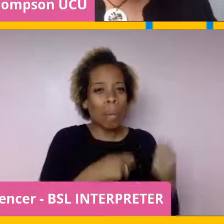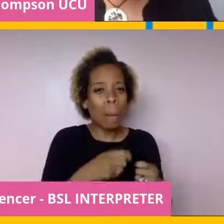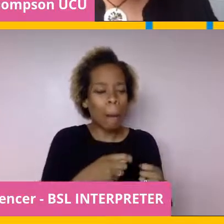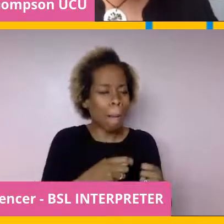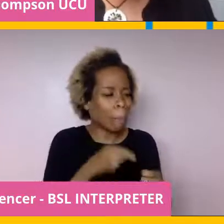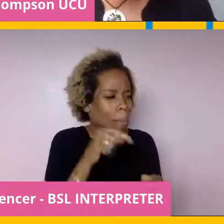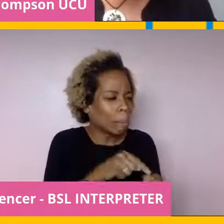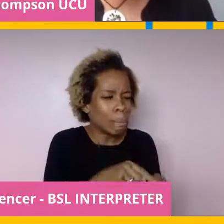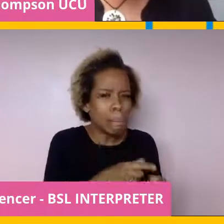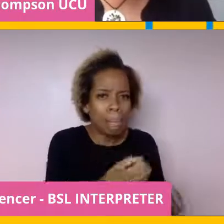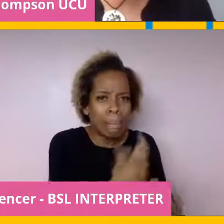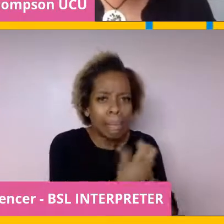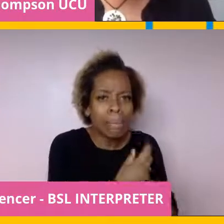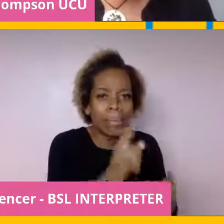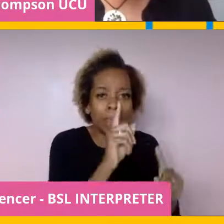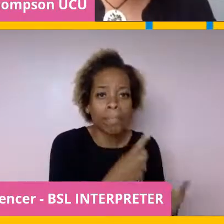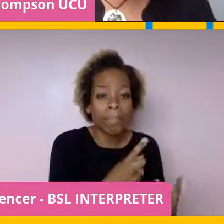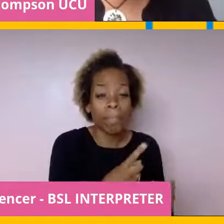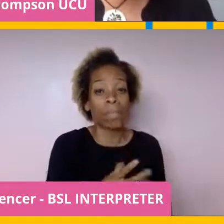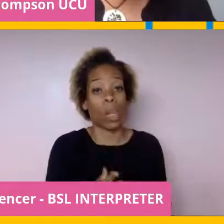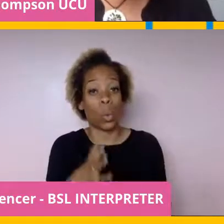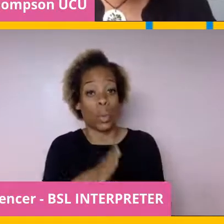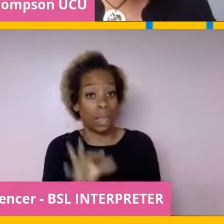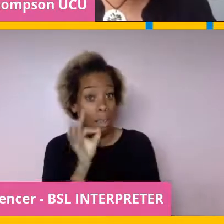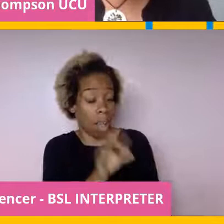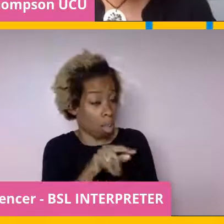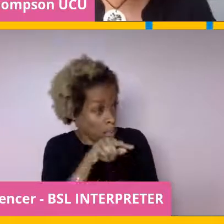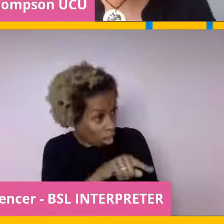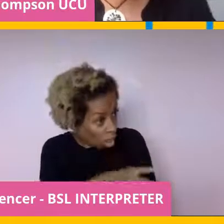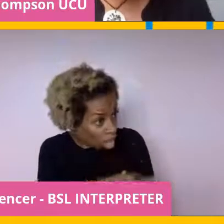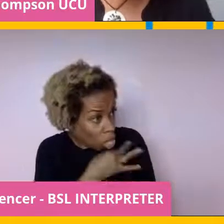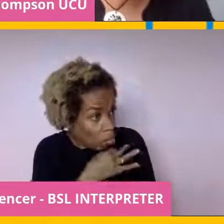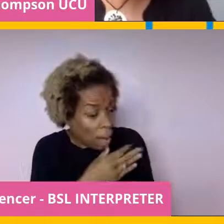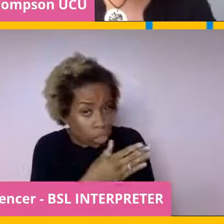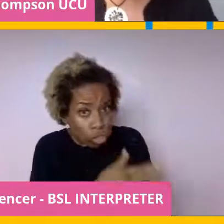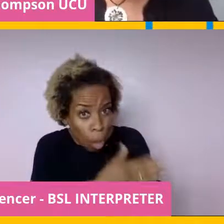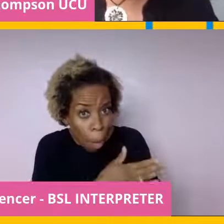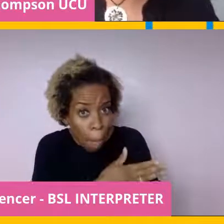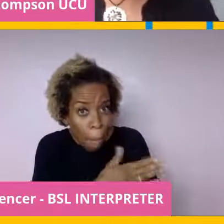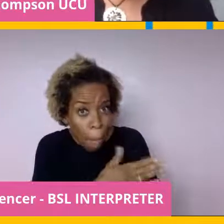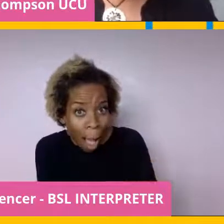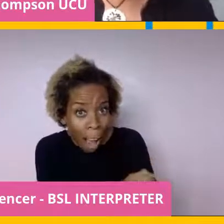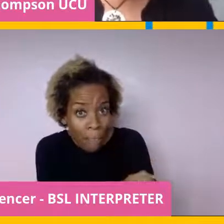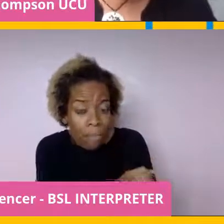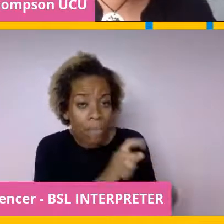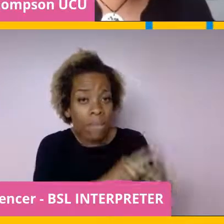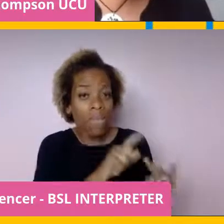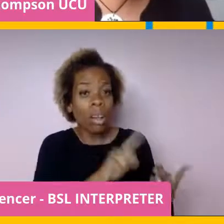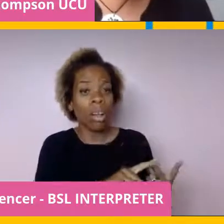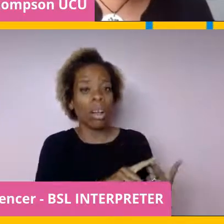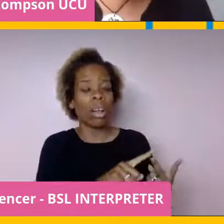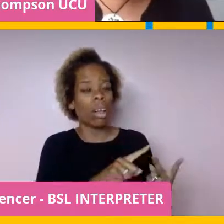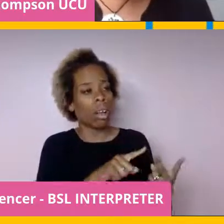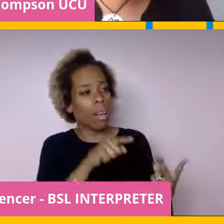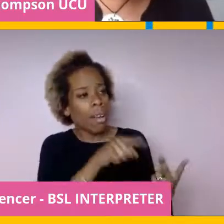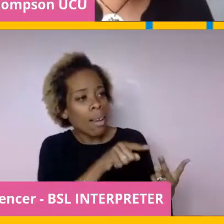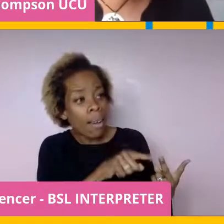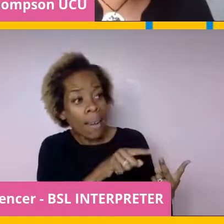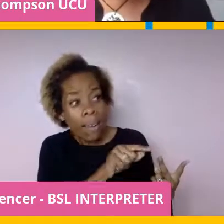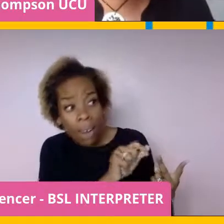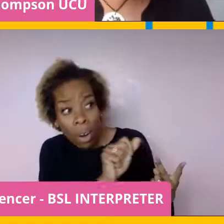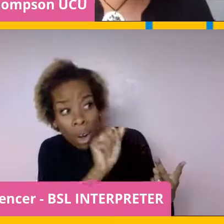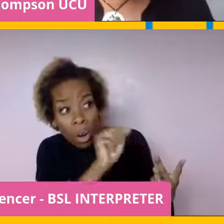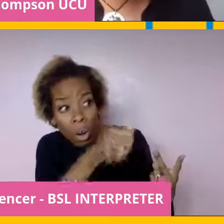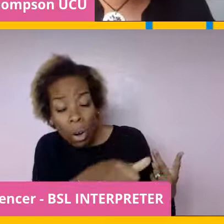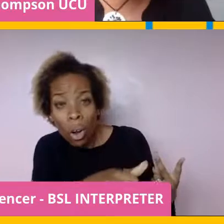is, one, talk to potential members about whether their jobs are under threat, but also obviously trying to get those people into